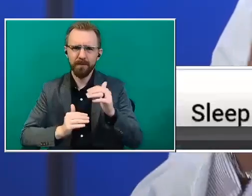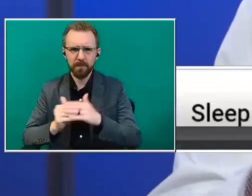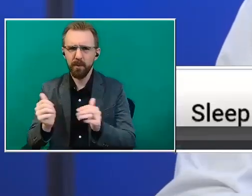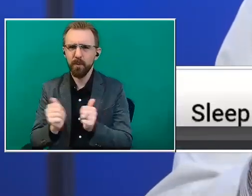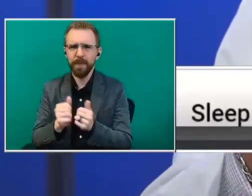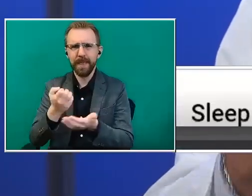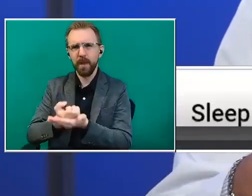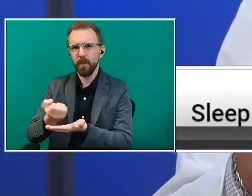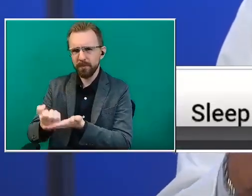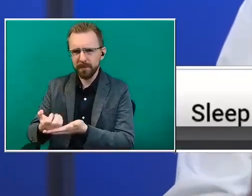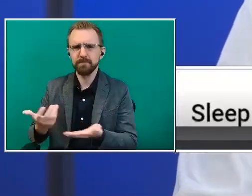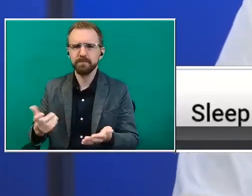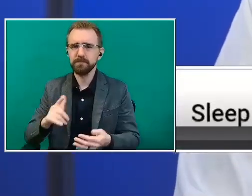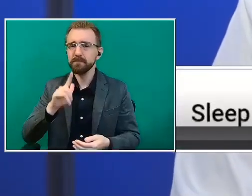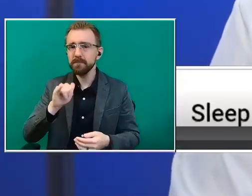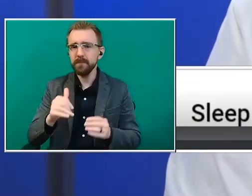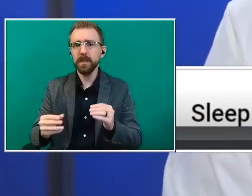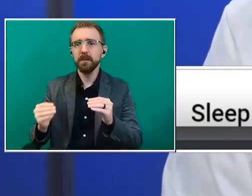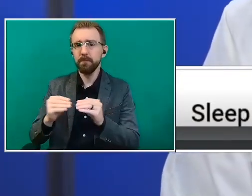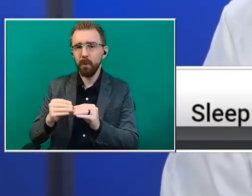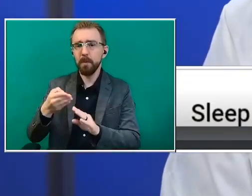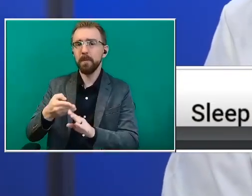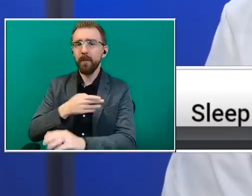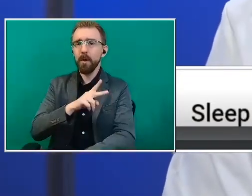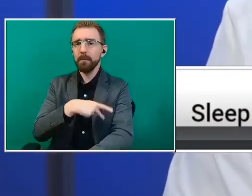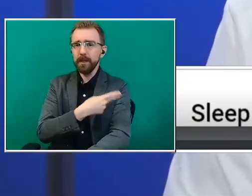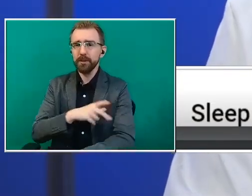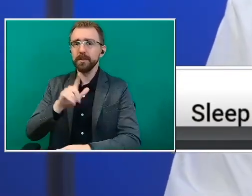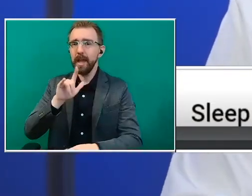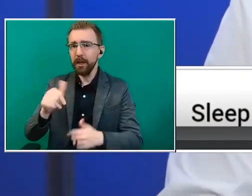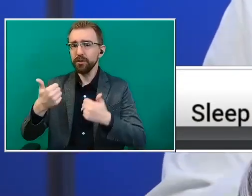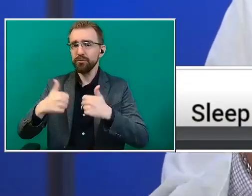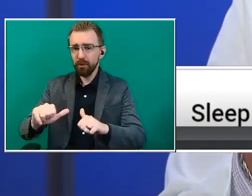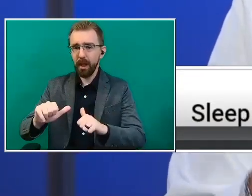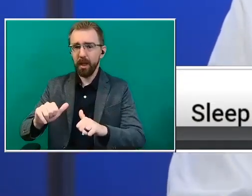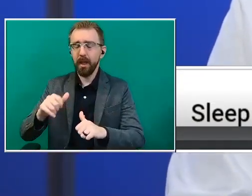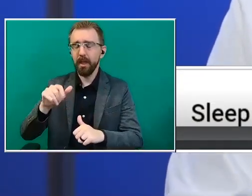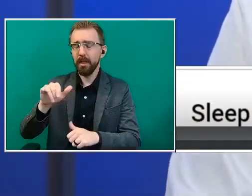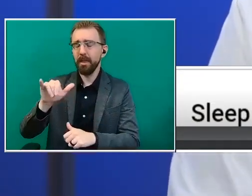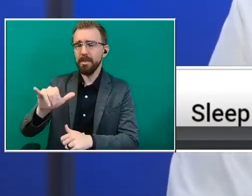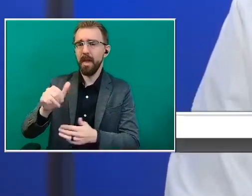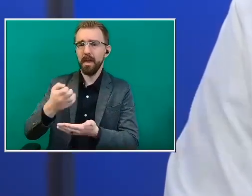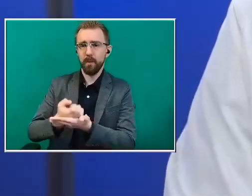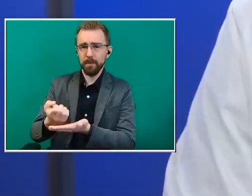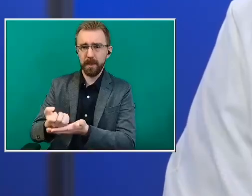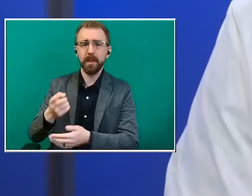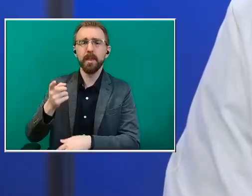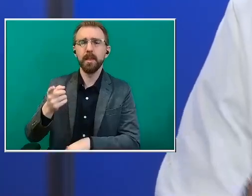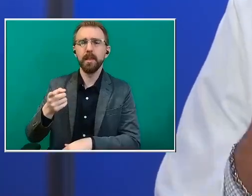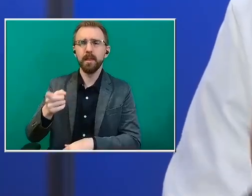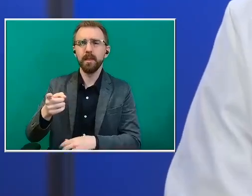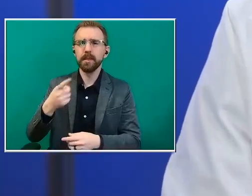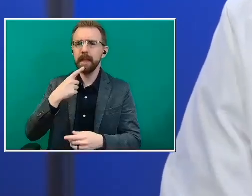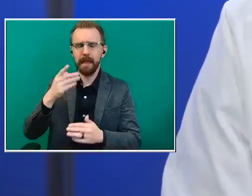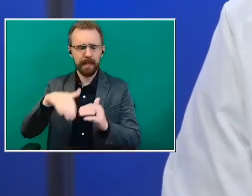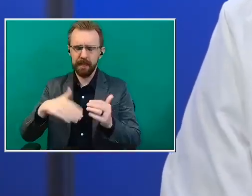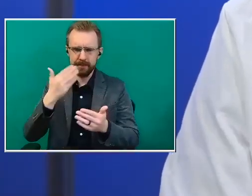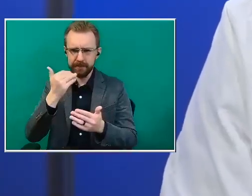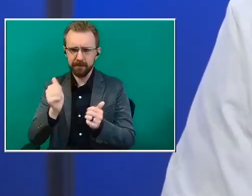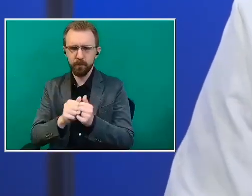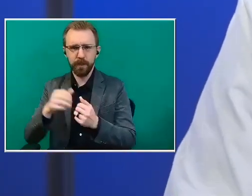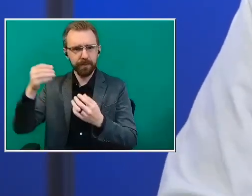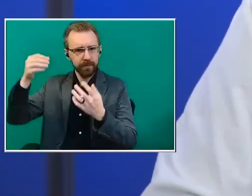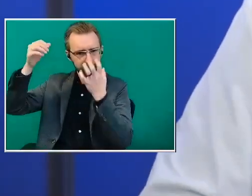actually more before the patients have actually tried the equipment. They would talk about they cannot sleep with a headgear on their hair would get messed